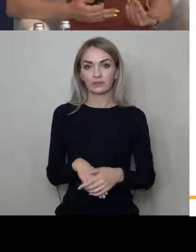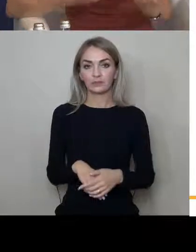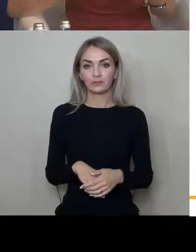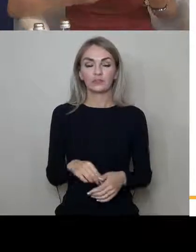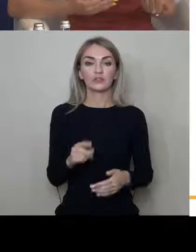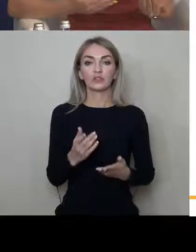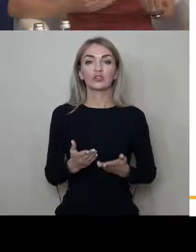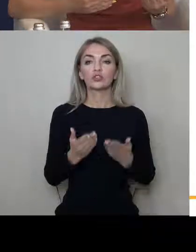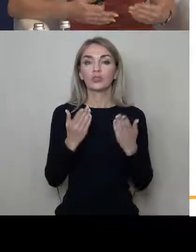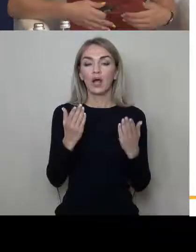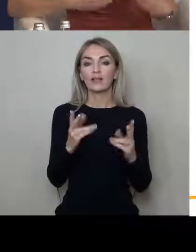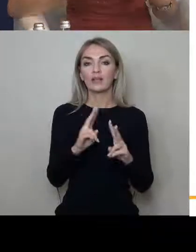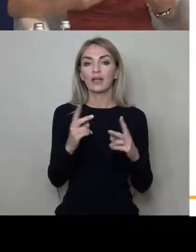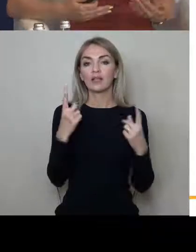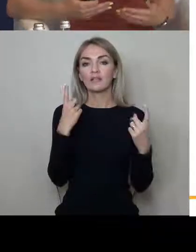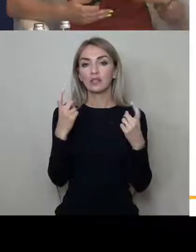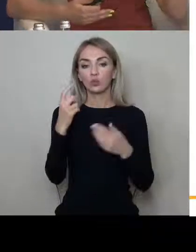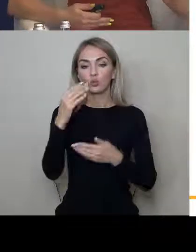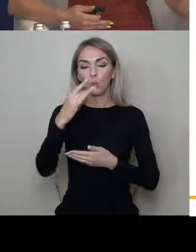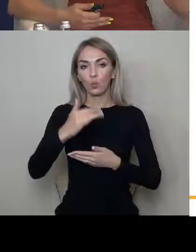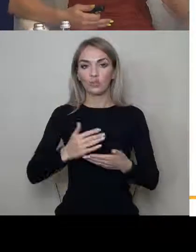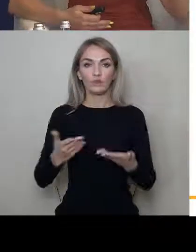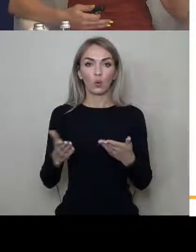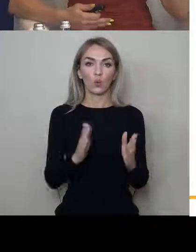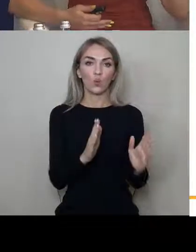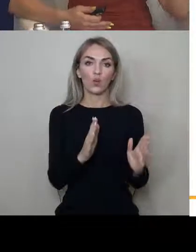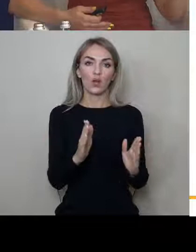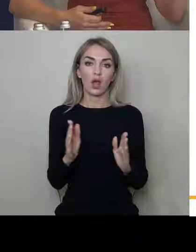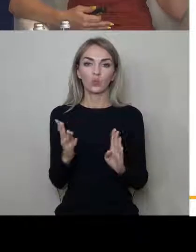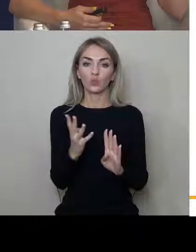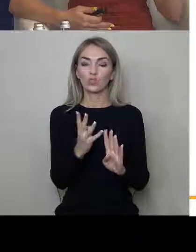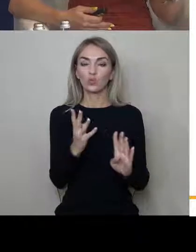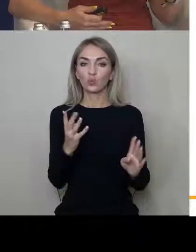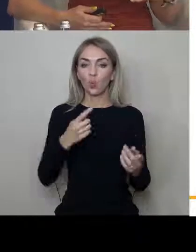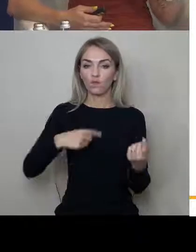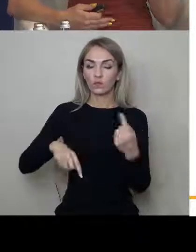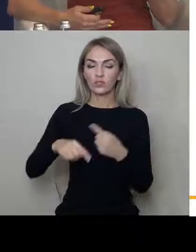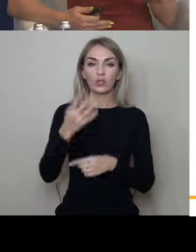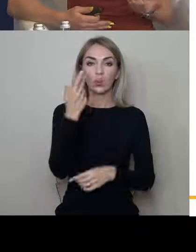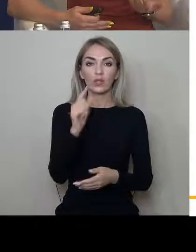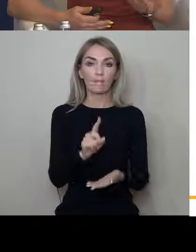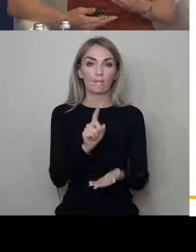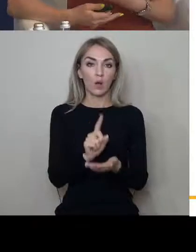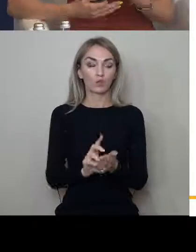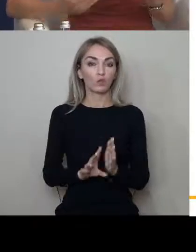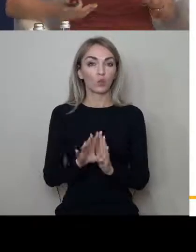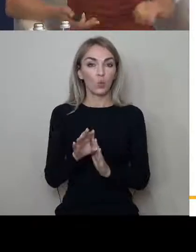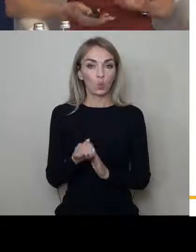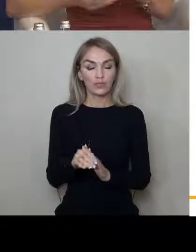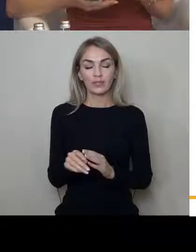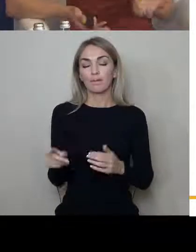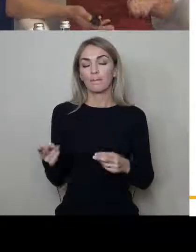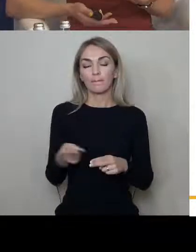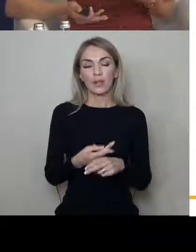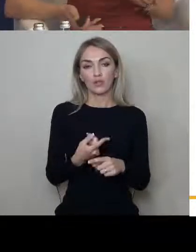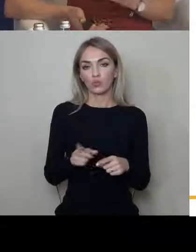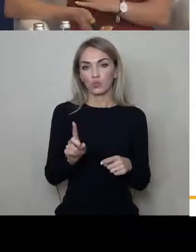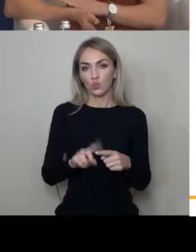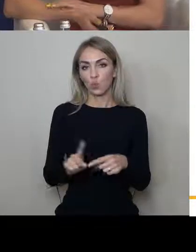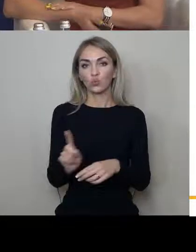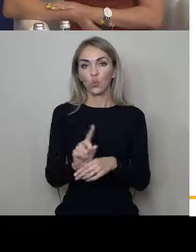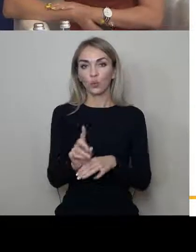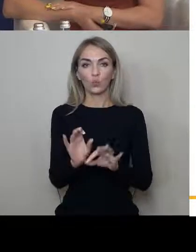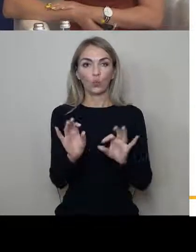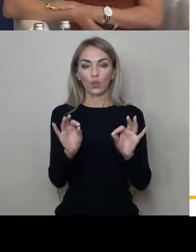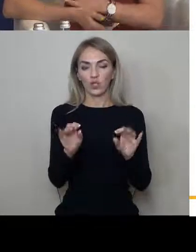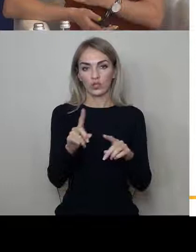wrong information entered to the protocols on tabulation, so you need to go to the